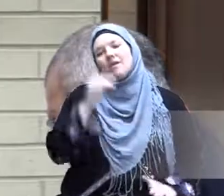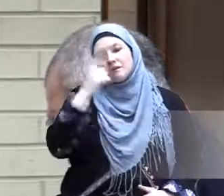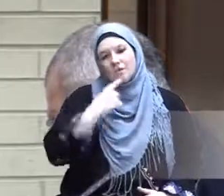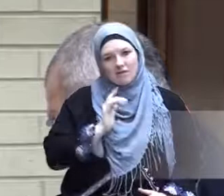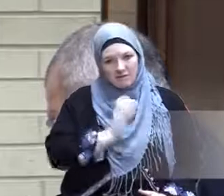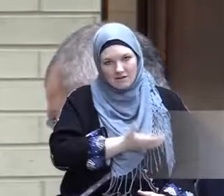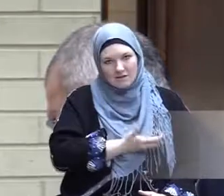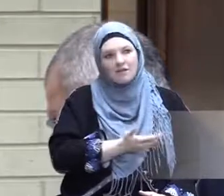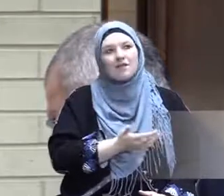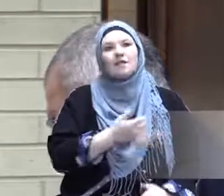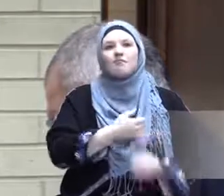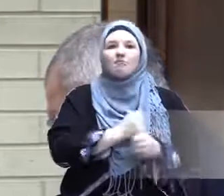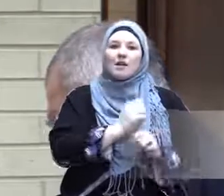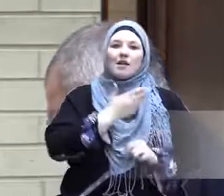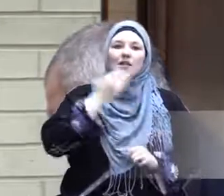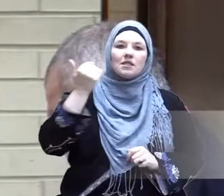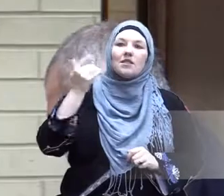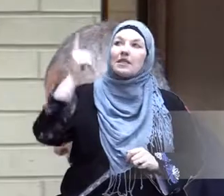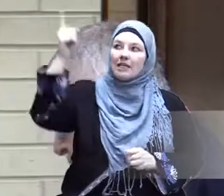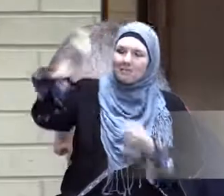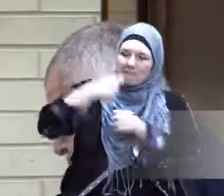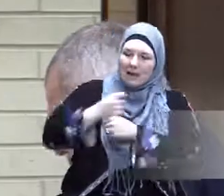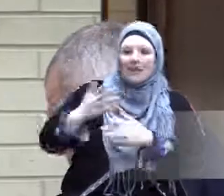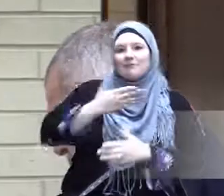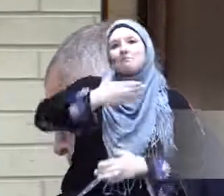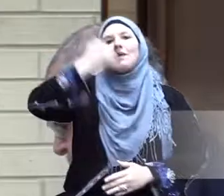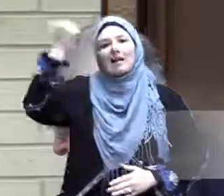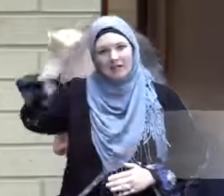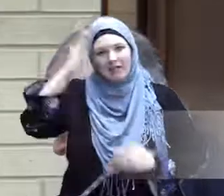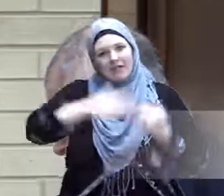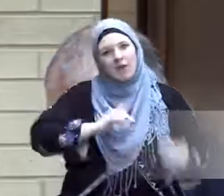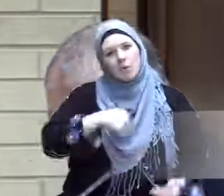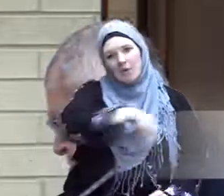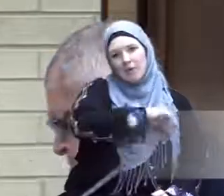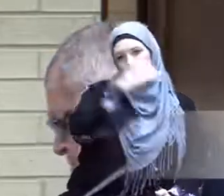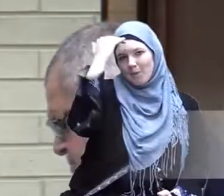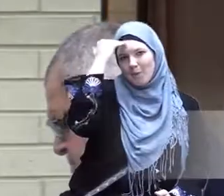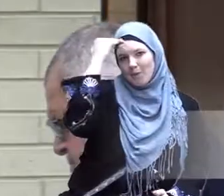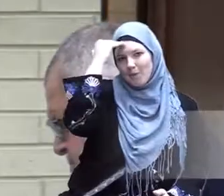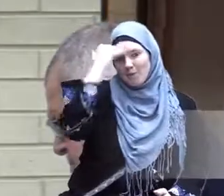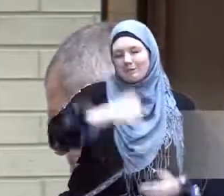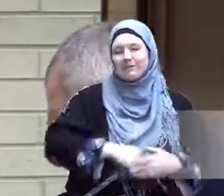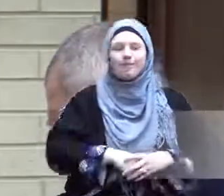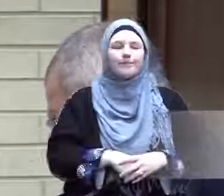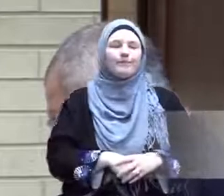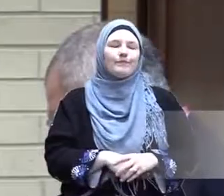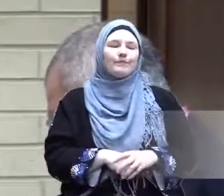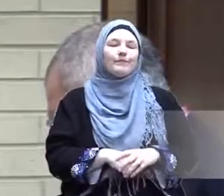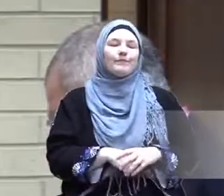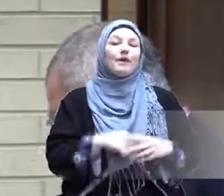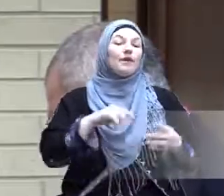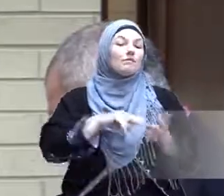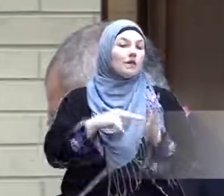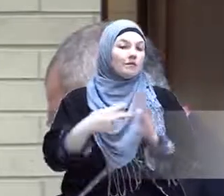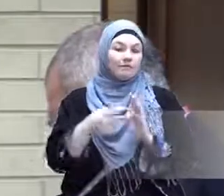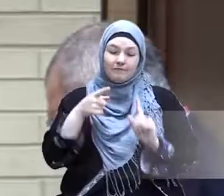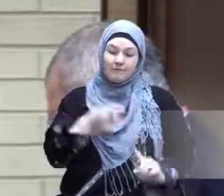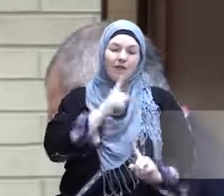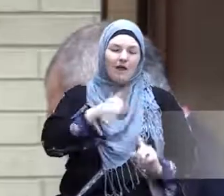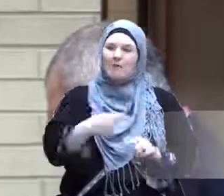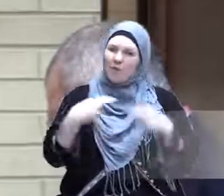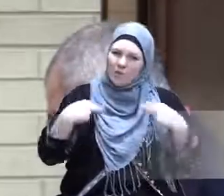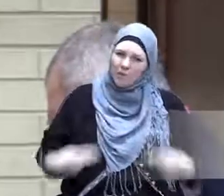told us that He made us better than what we think. So the purpose of talking about people in the